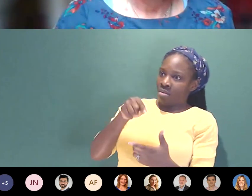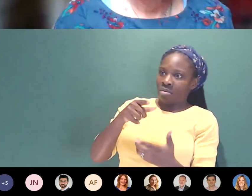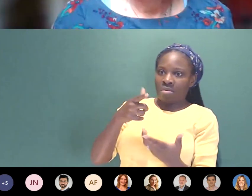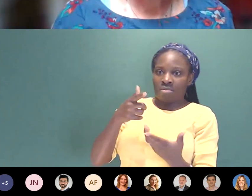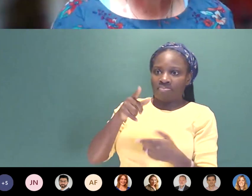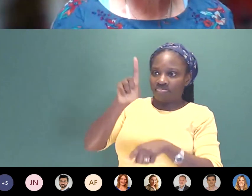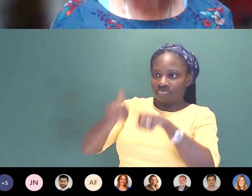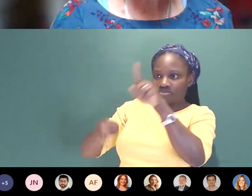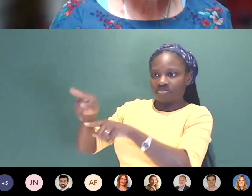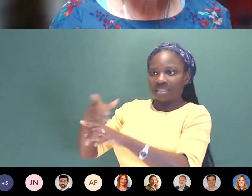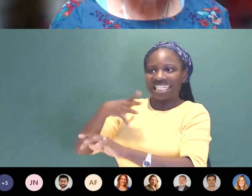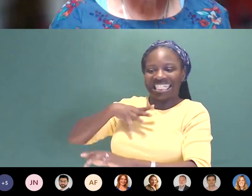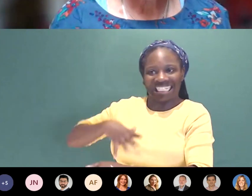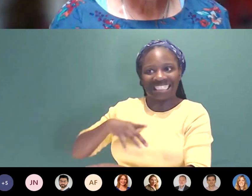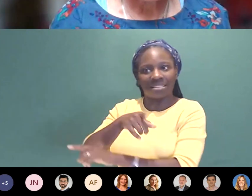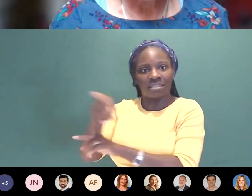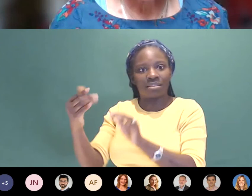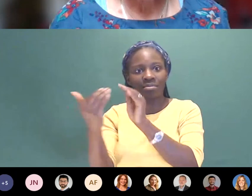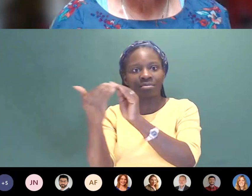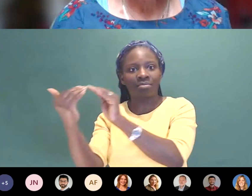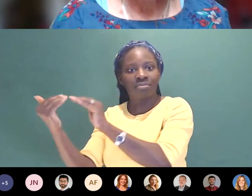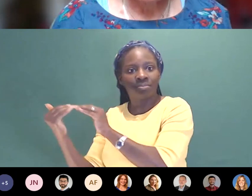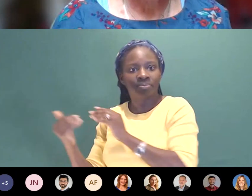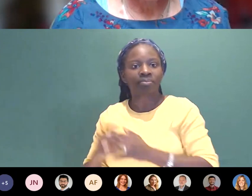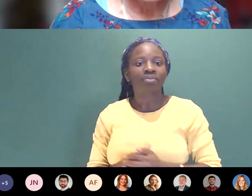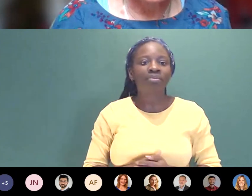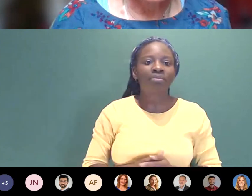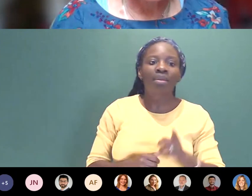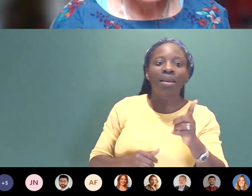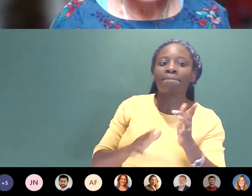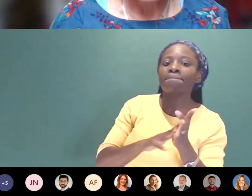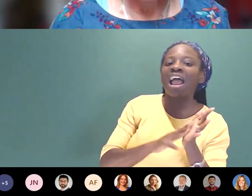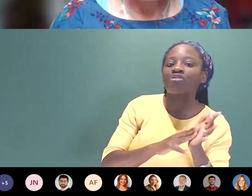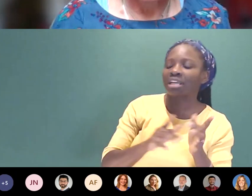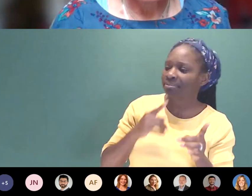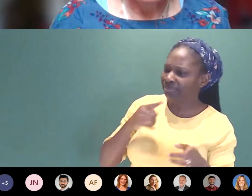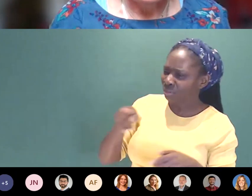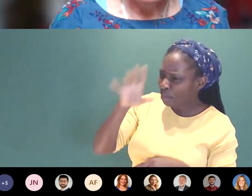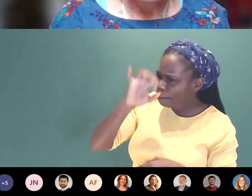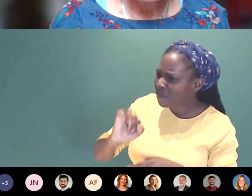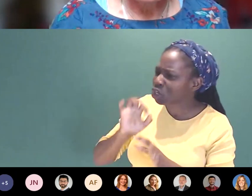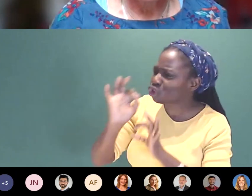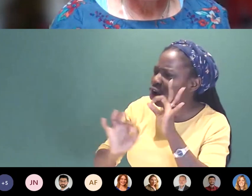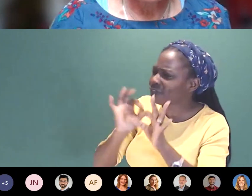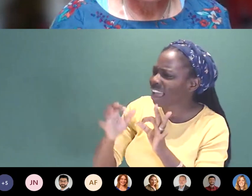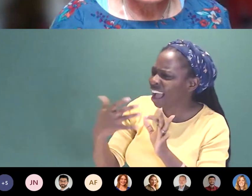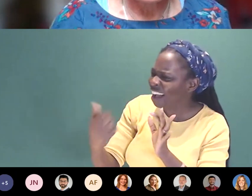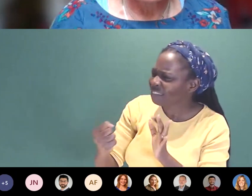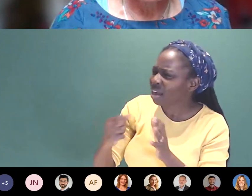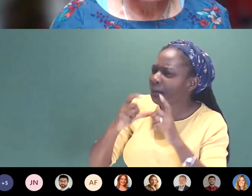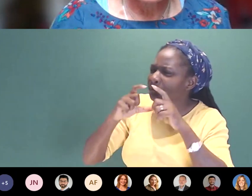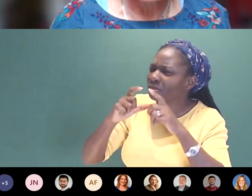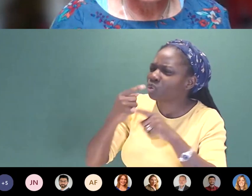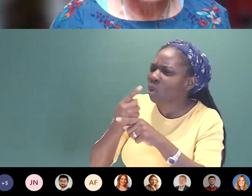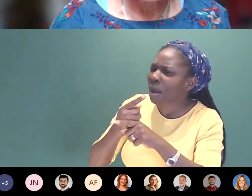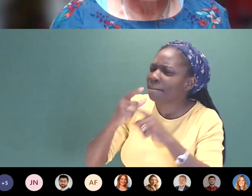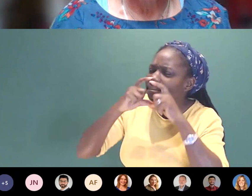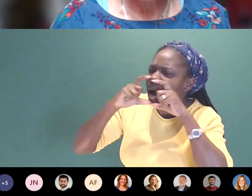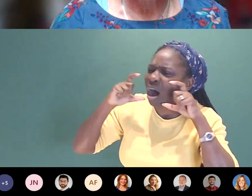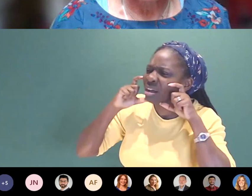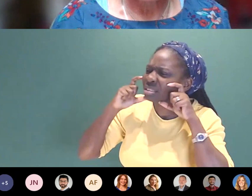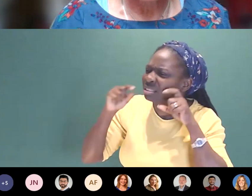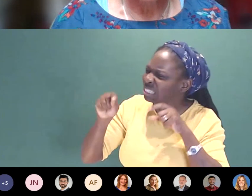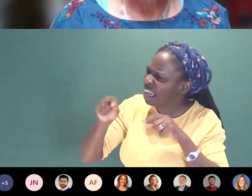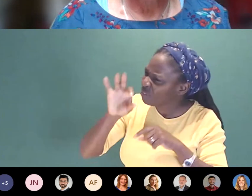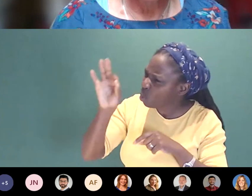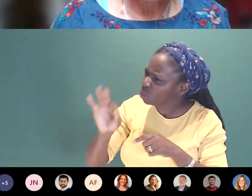needs. But also, Tim, we did ask a question about mask wearing in the survey, didn't we? I can't recall now the results, but it certainly showed